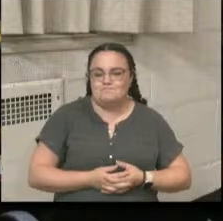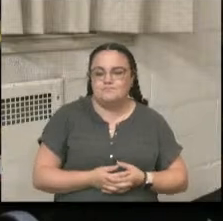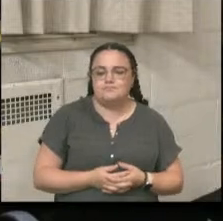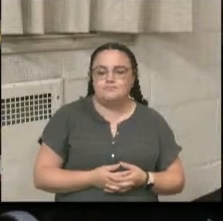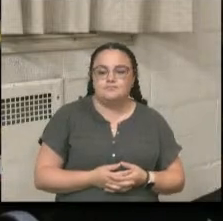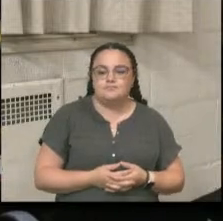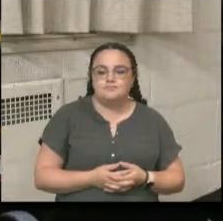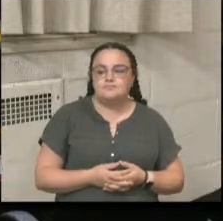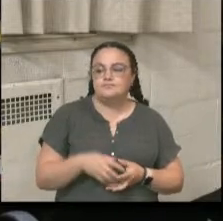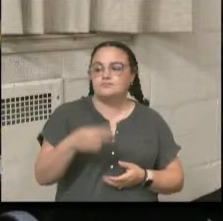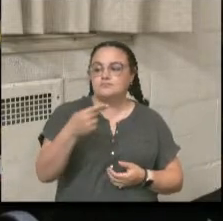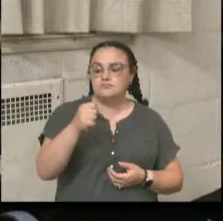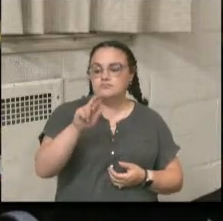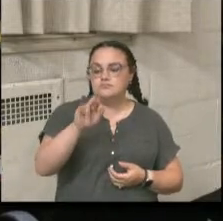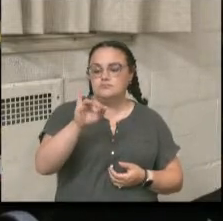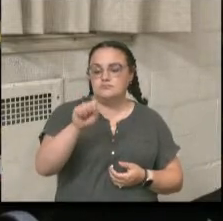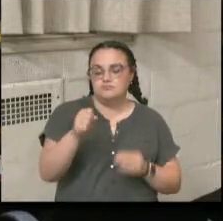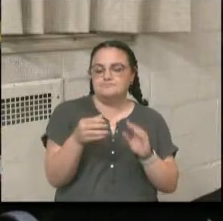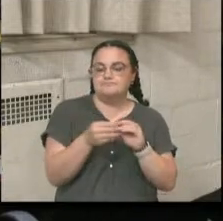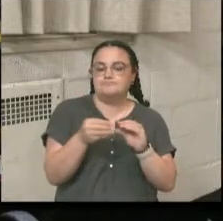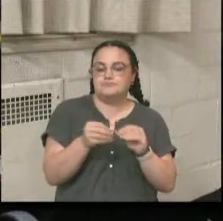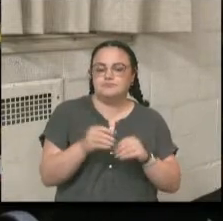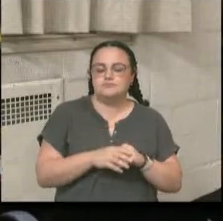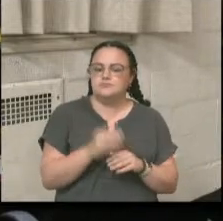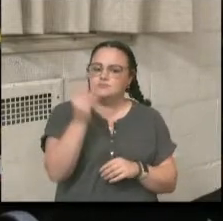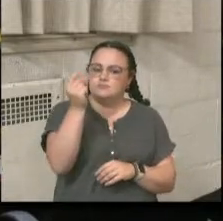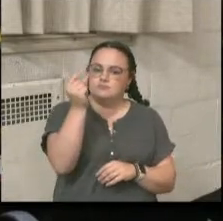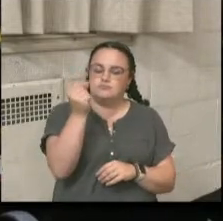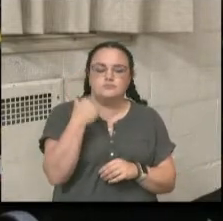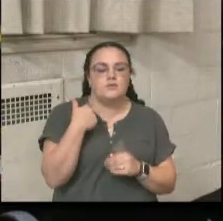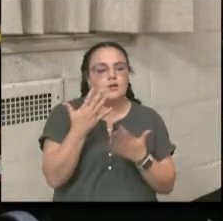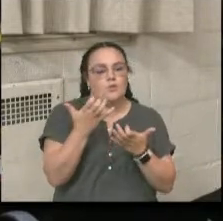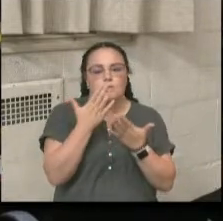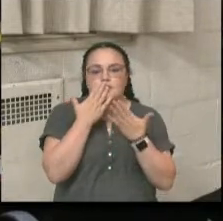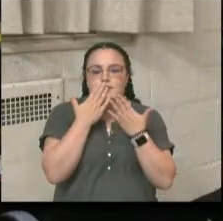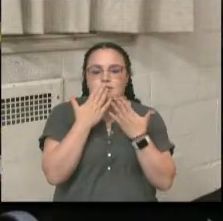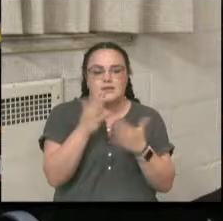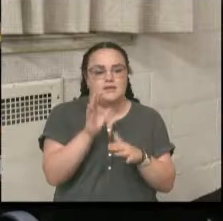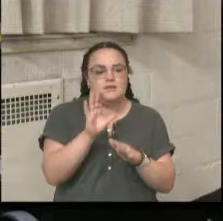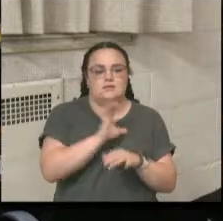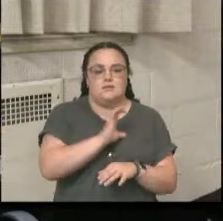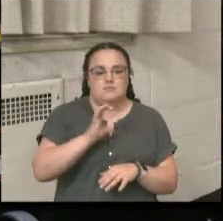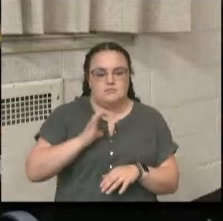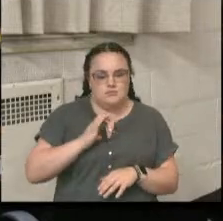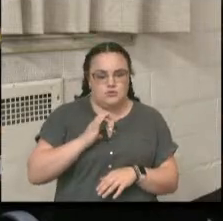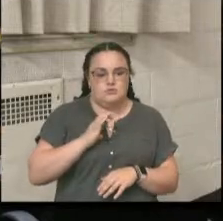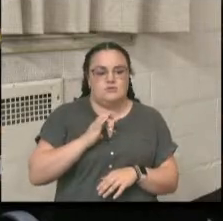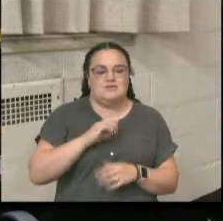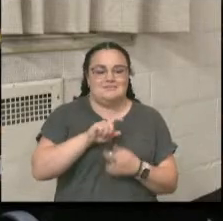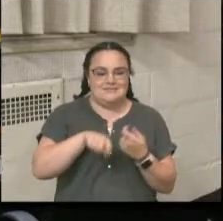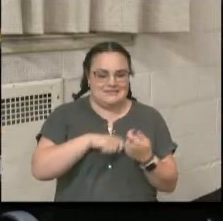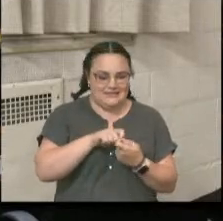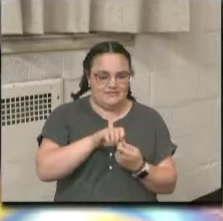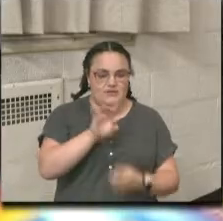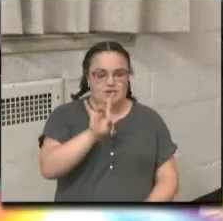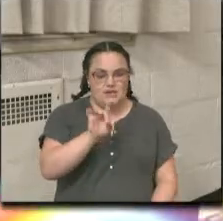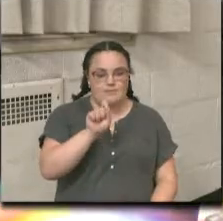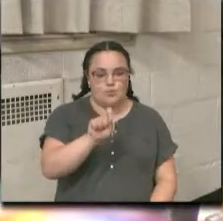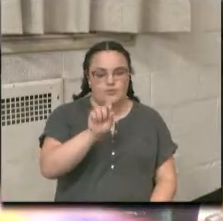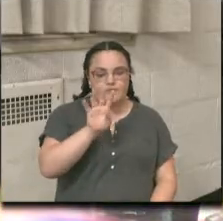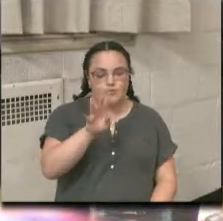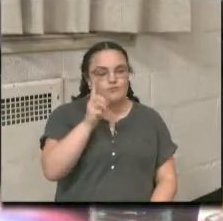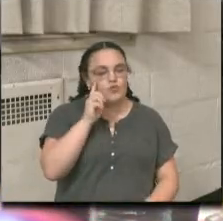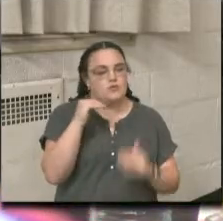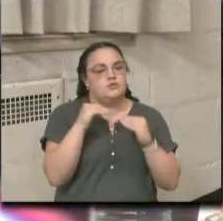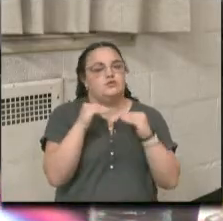Thank you, Board Member Harris. Yeah, quickly, I want to thank the committee for their work, specifically speaking to items 8.4, educational